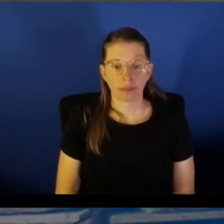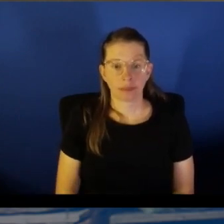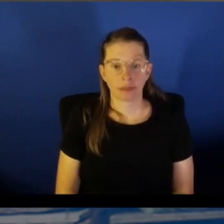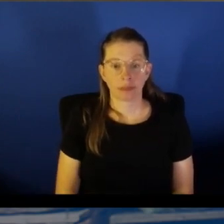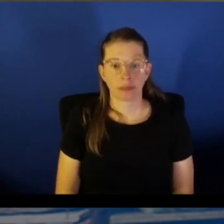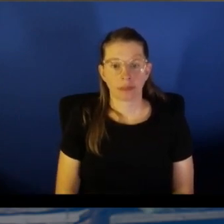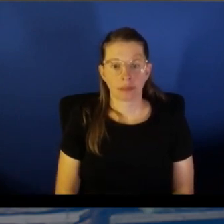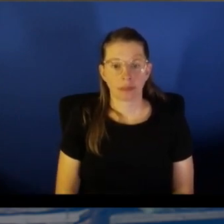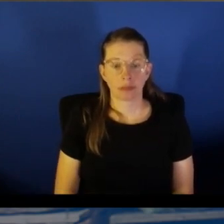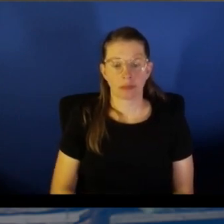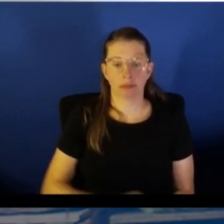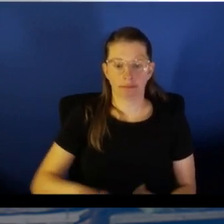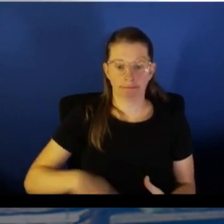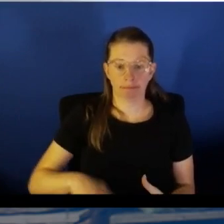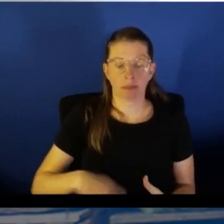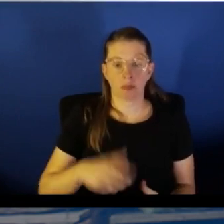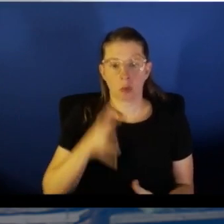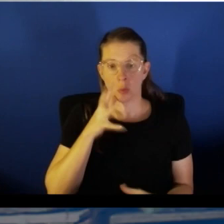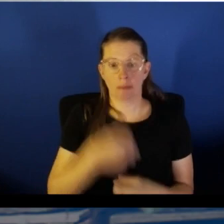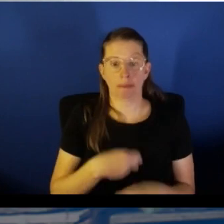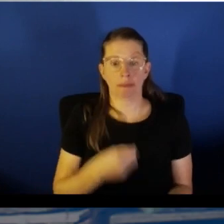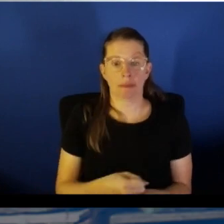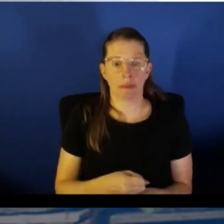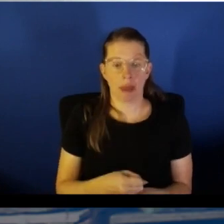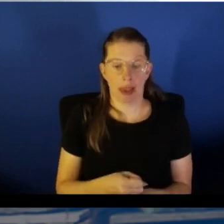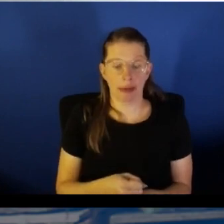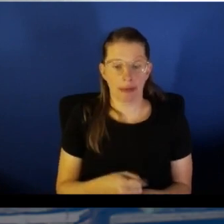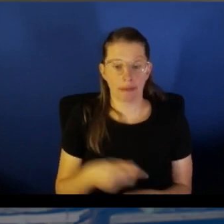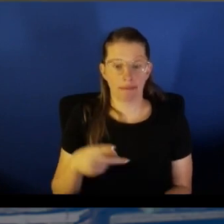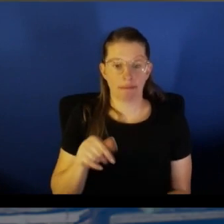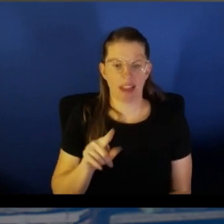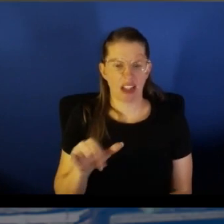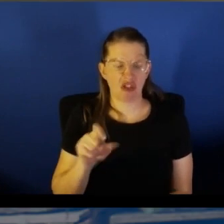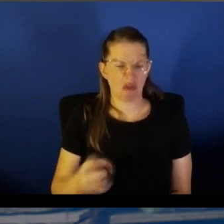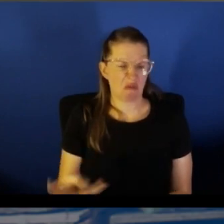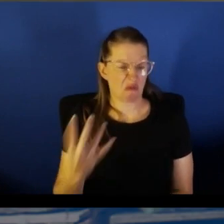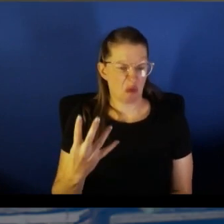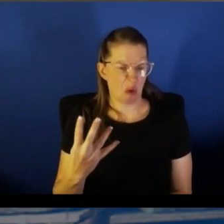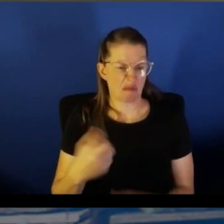in, you're going to form patties. You should be able to get about 4 patties out of here. Form